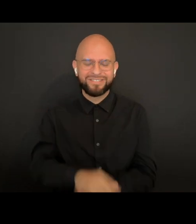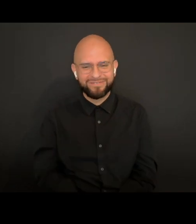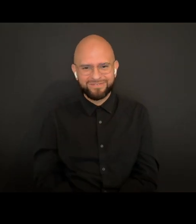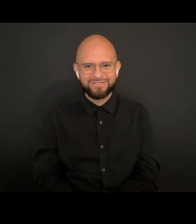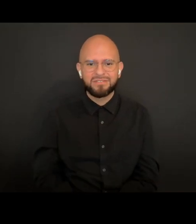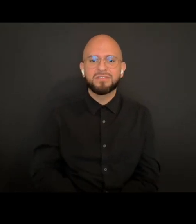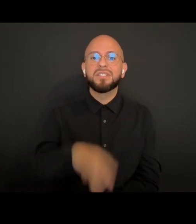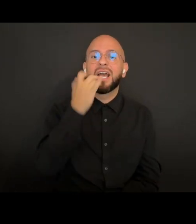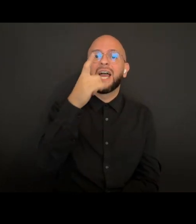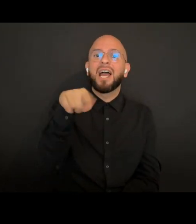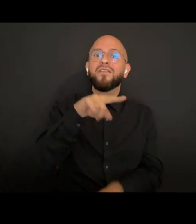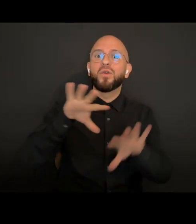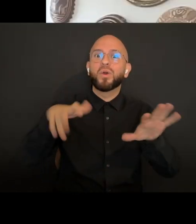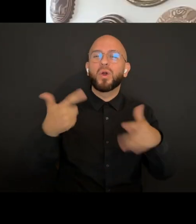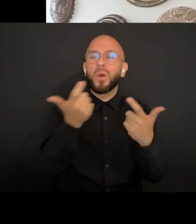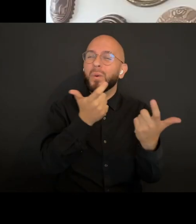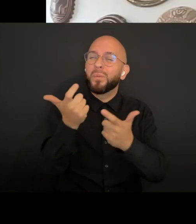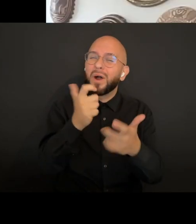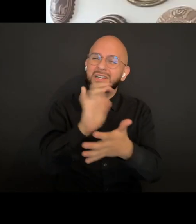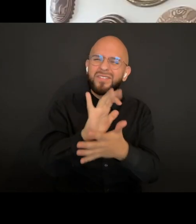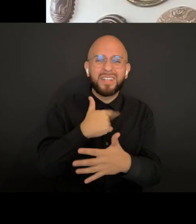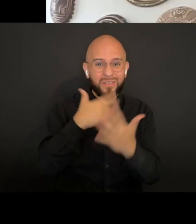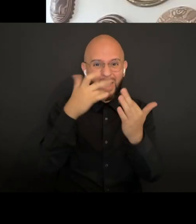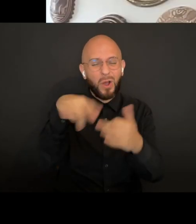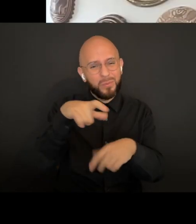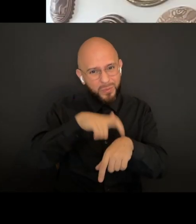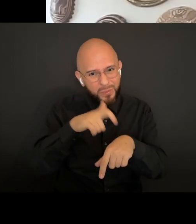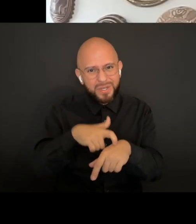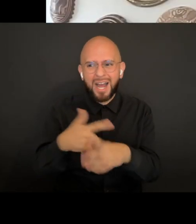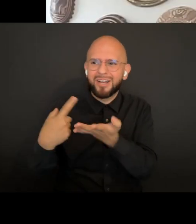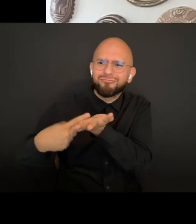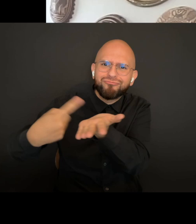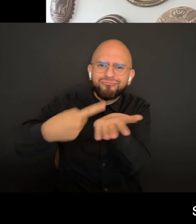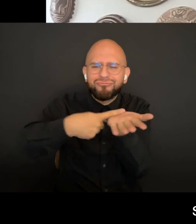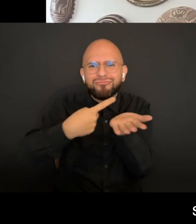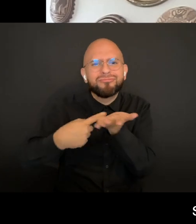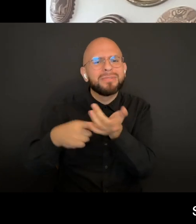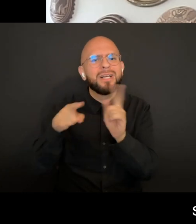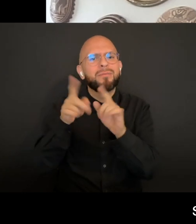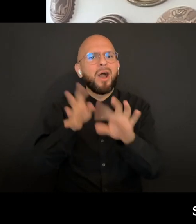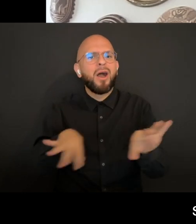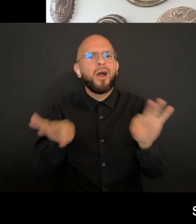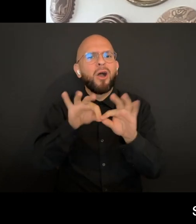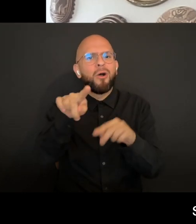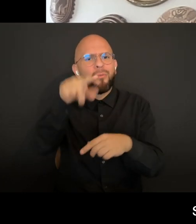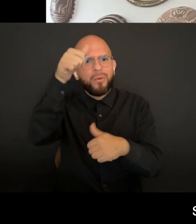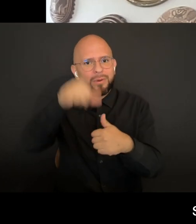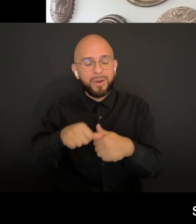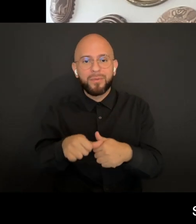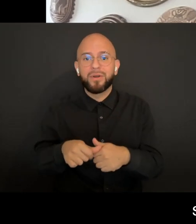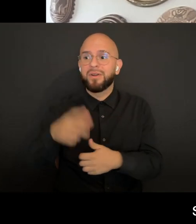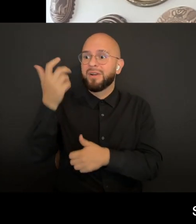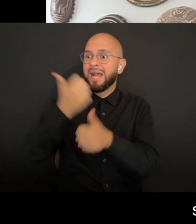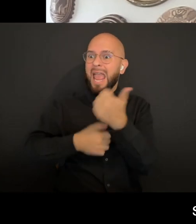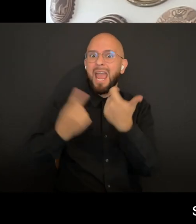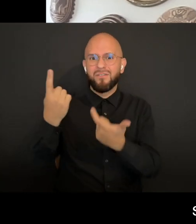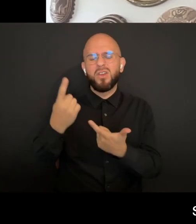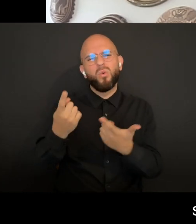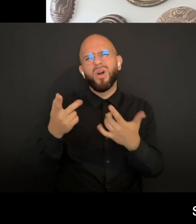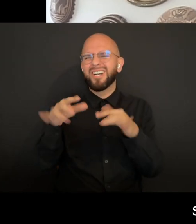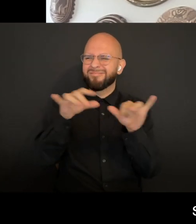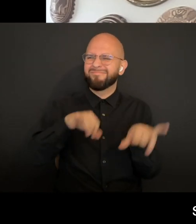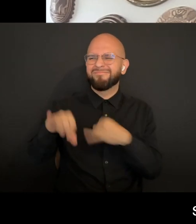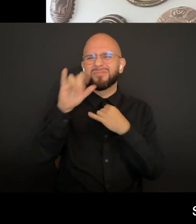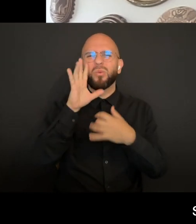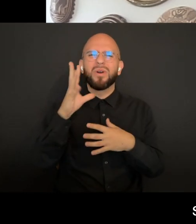too darn good. If you've watched this video as a group, I hope you'll spend some time talking about it. But one of the key things to